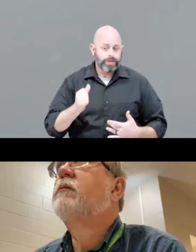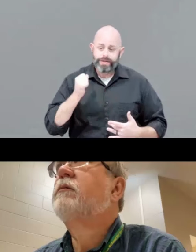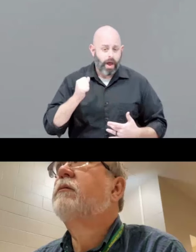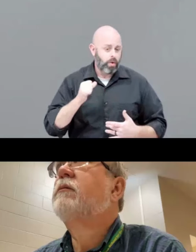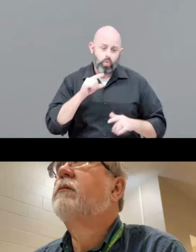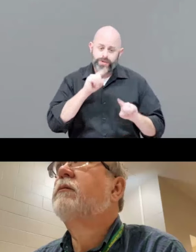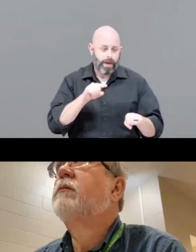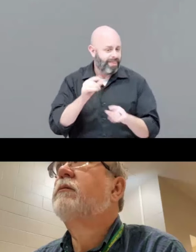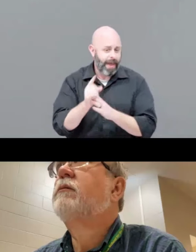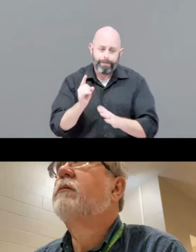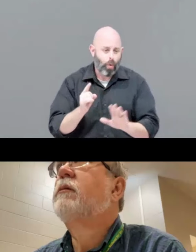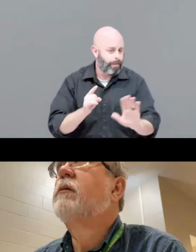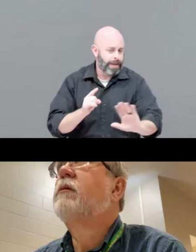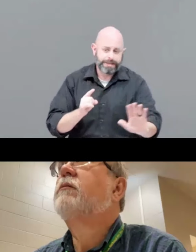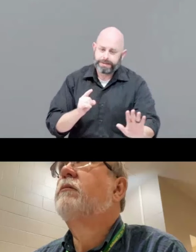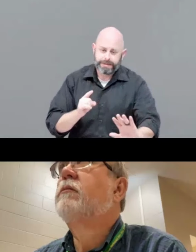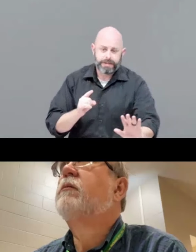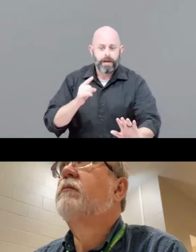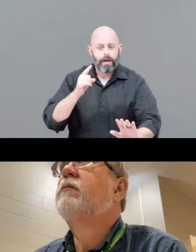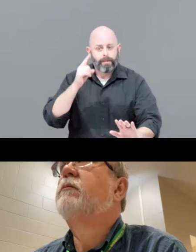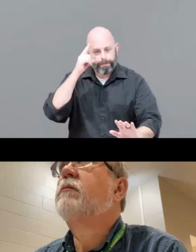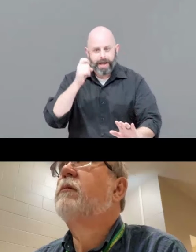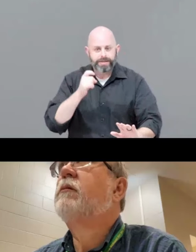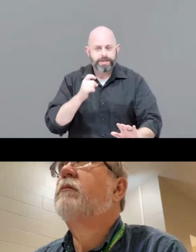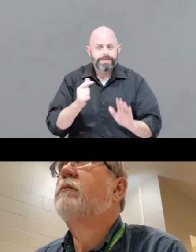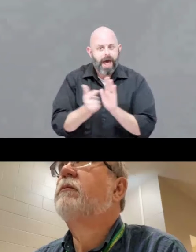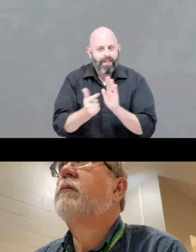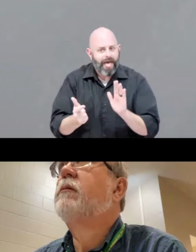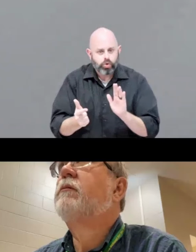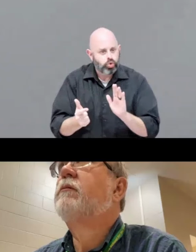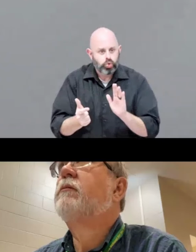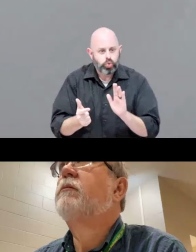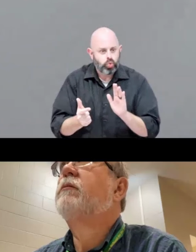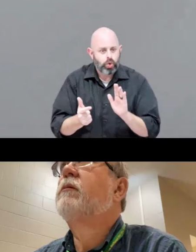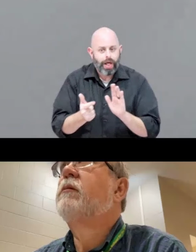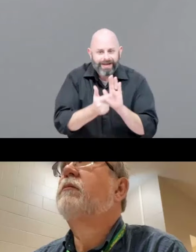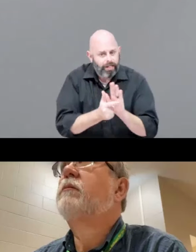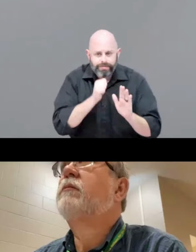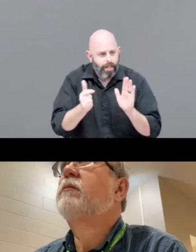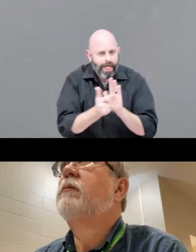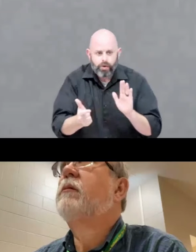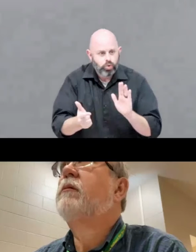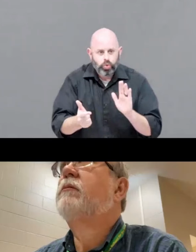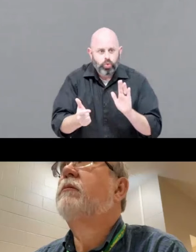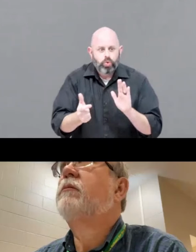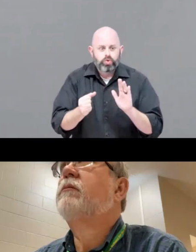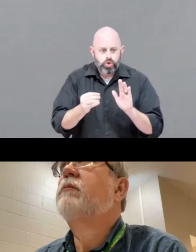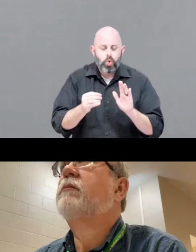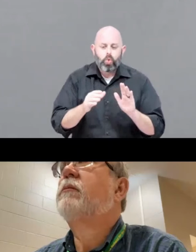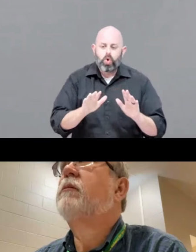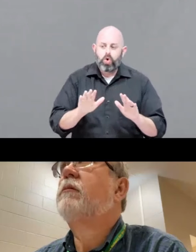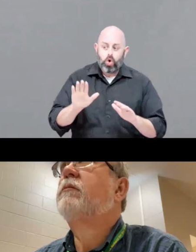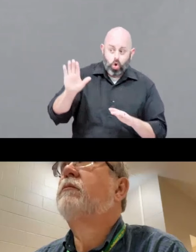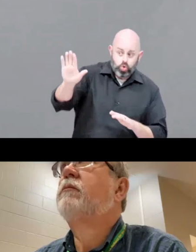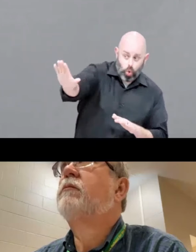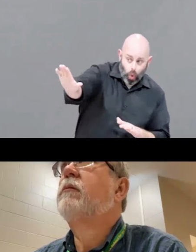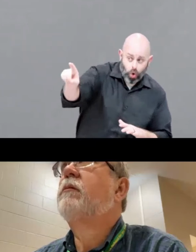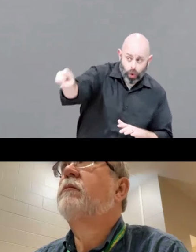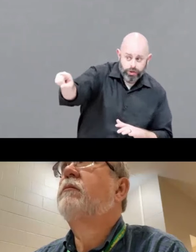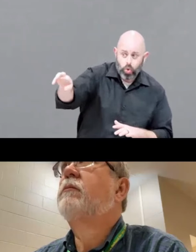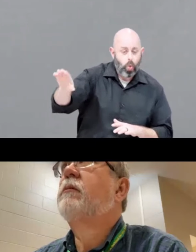at that given moment because they're not allowed to. And that your question or